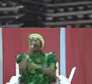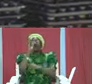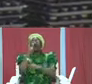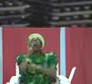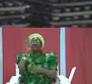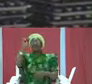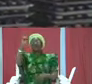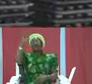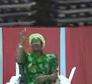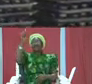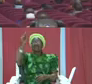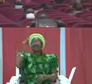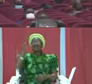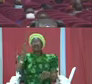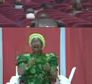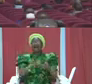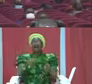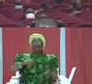As we eat